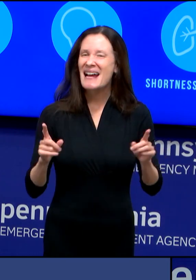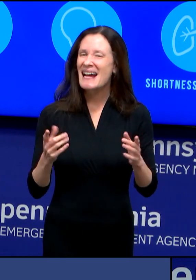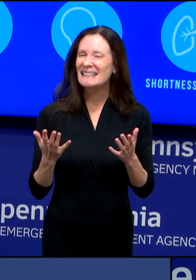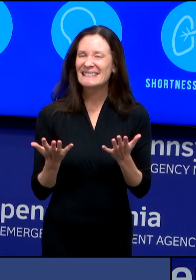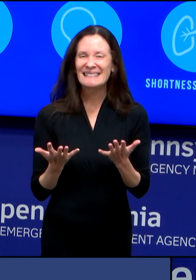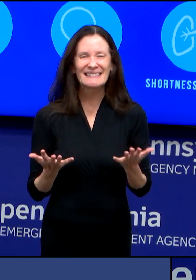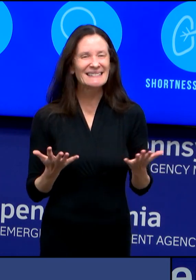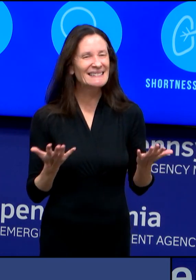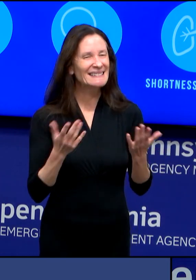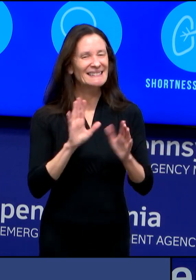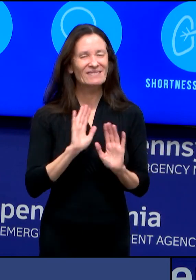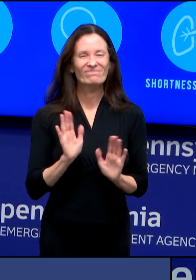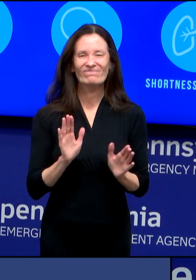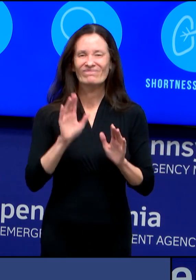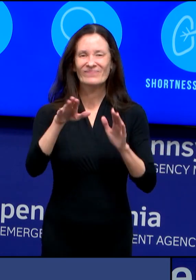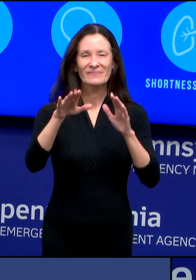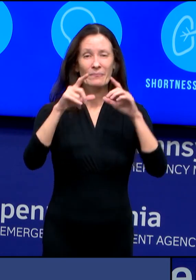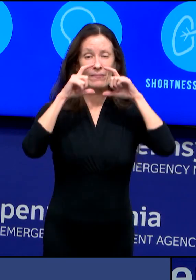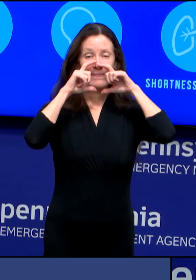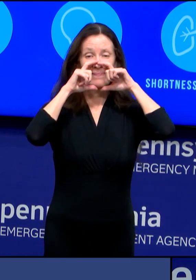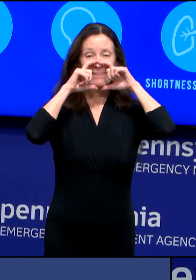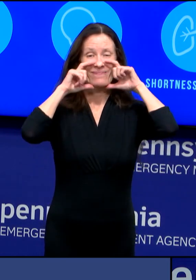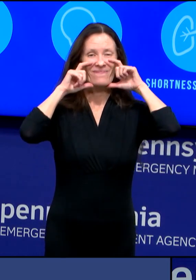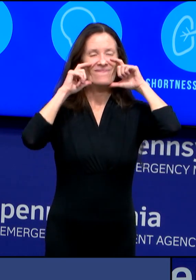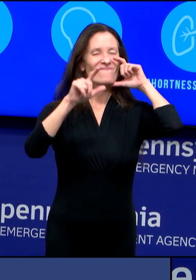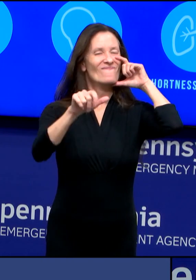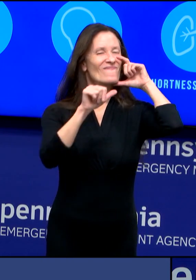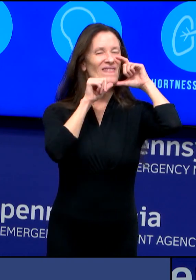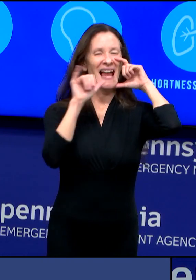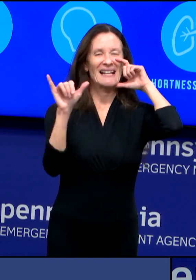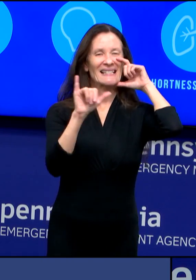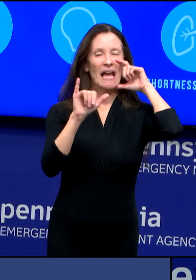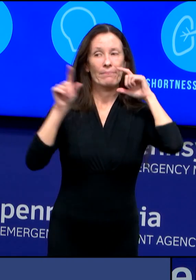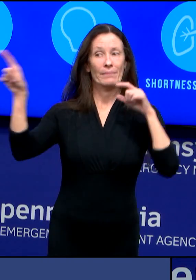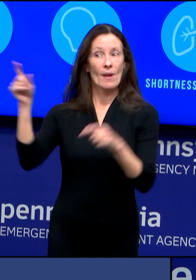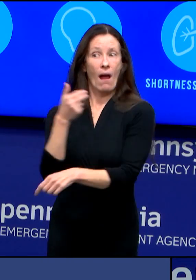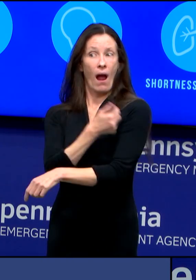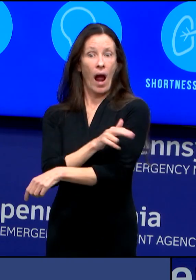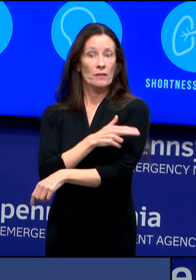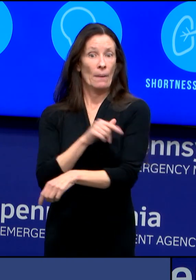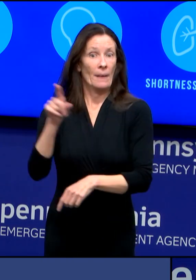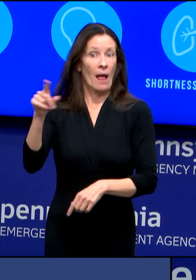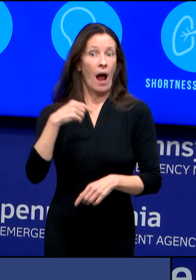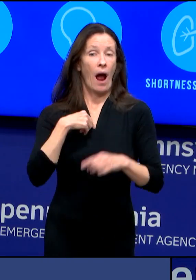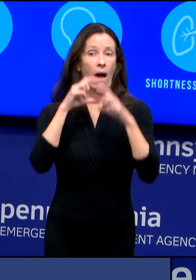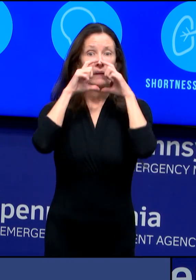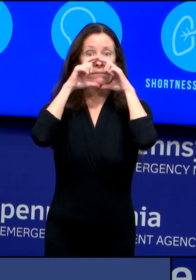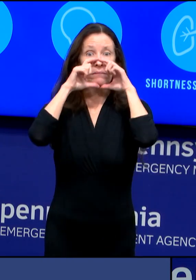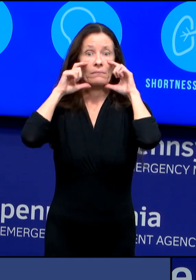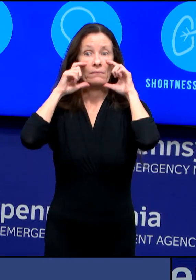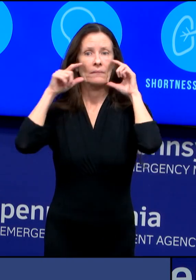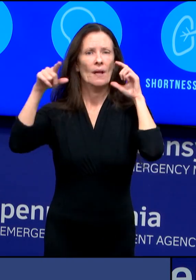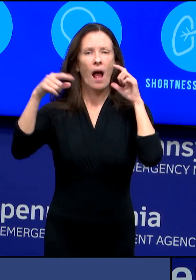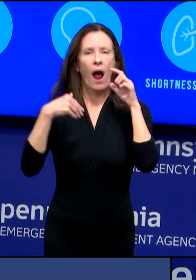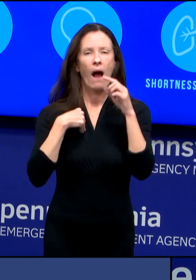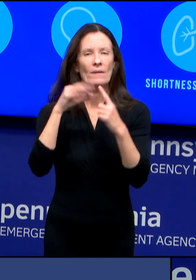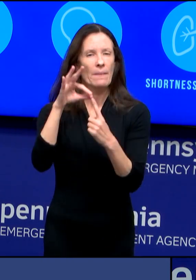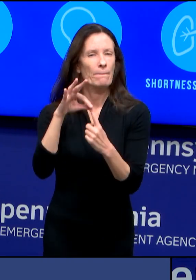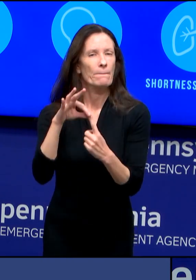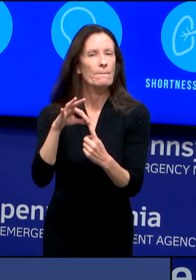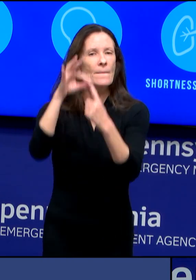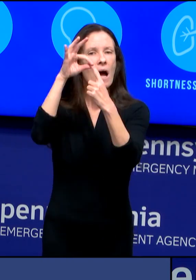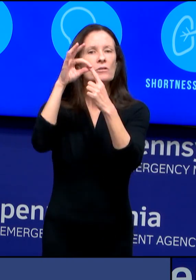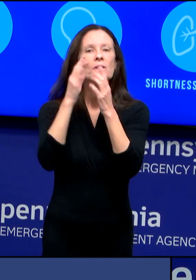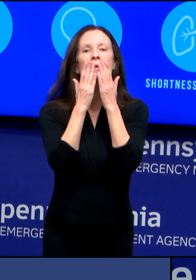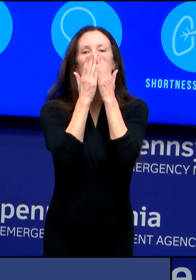the masks that hospitals and healthcare systems need. They need something called N95 masks, which are